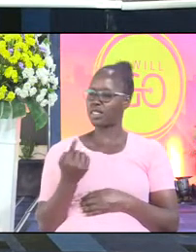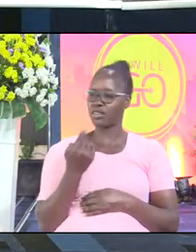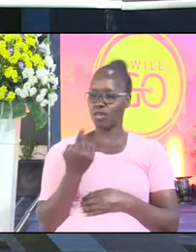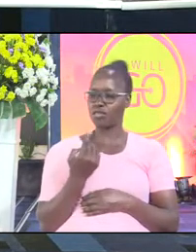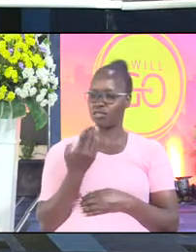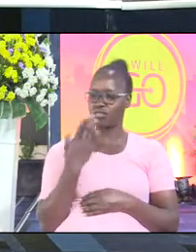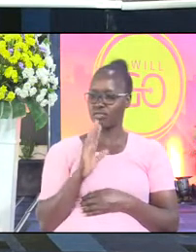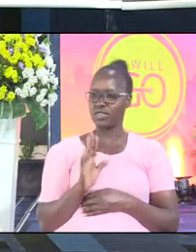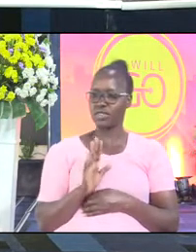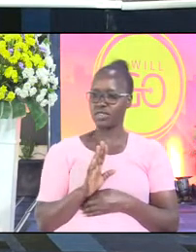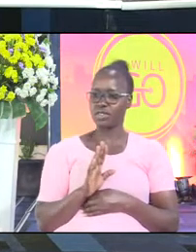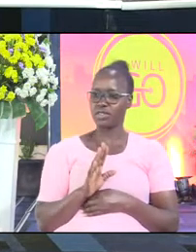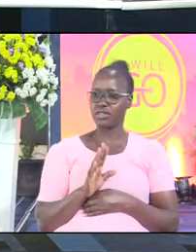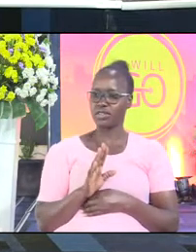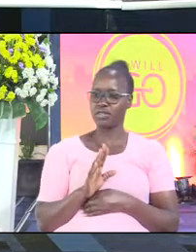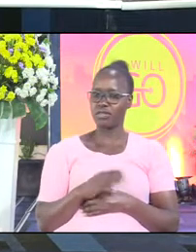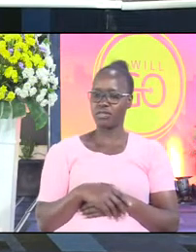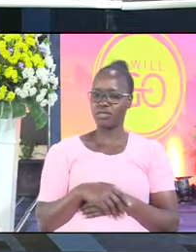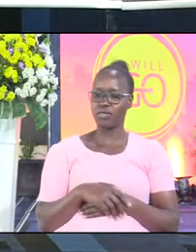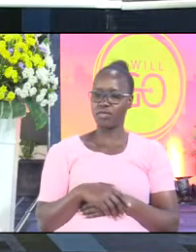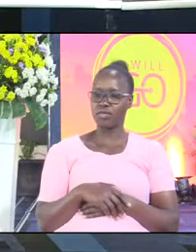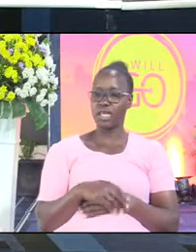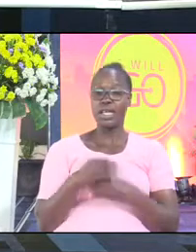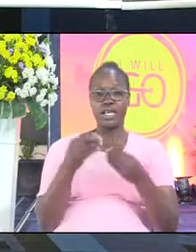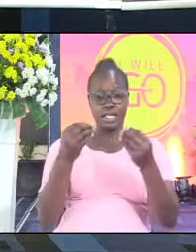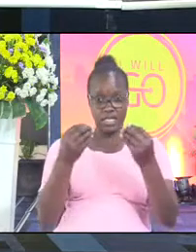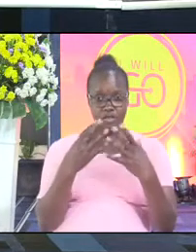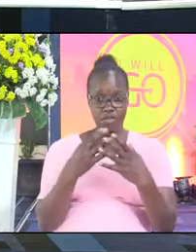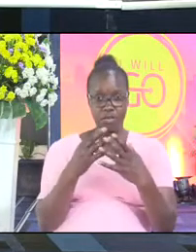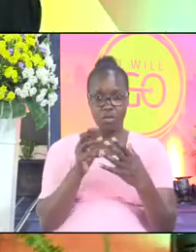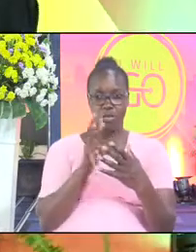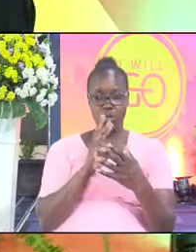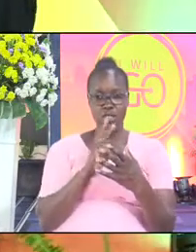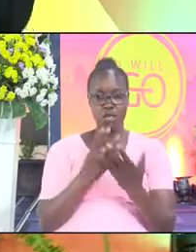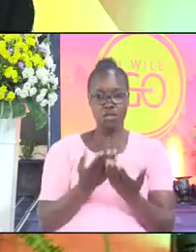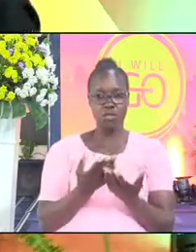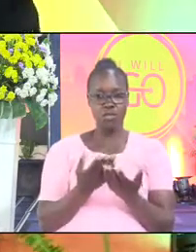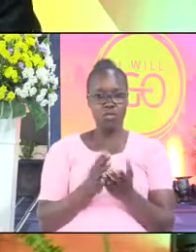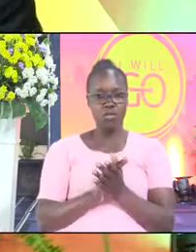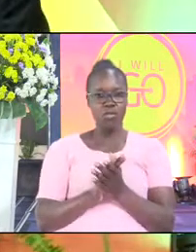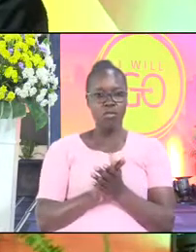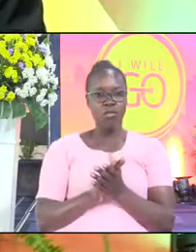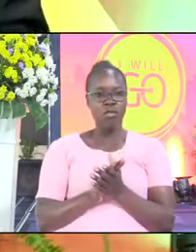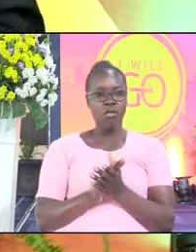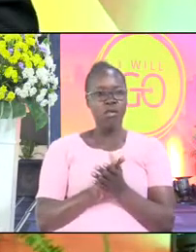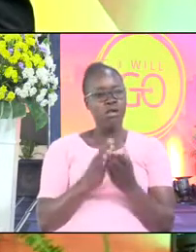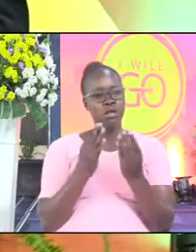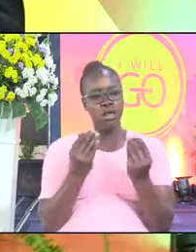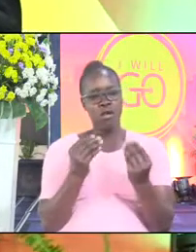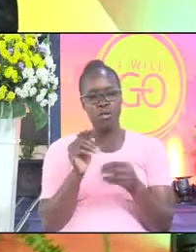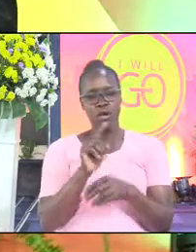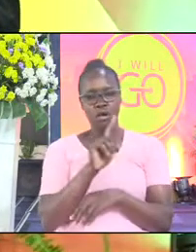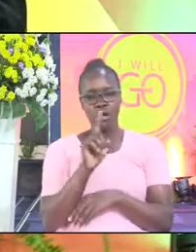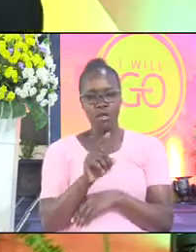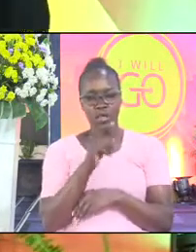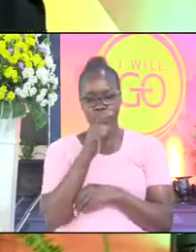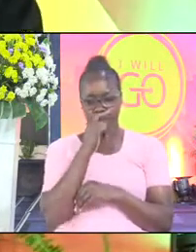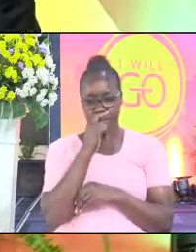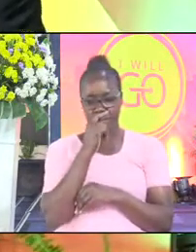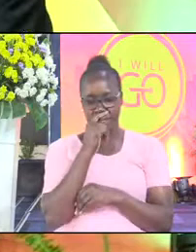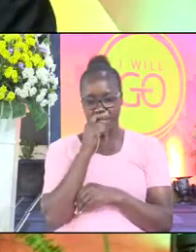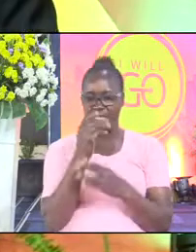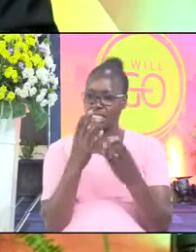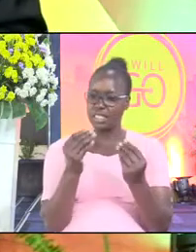he said. That's what he said. Give me a drink. And that simple request,